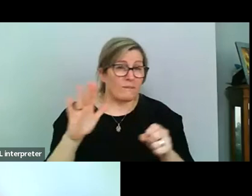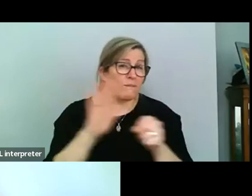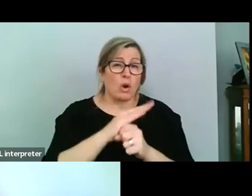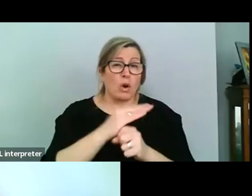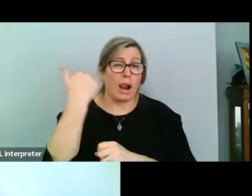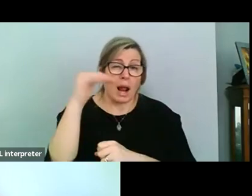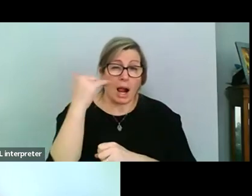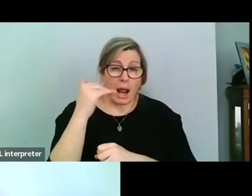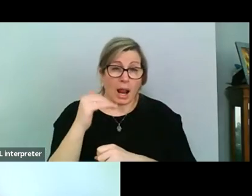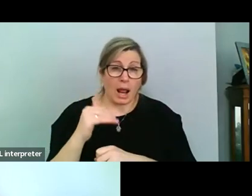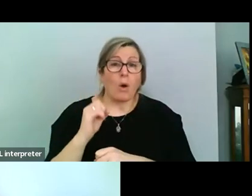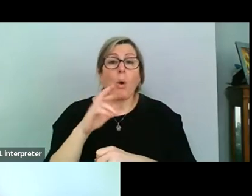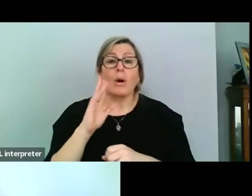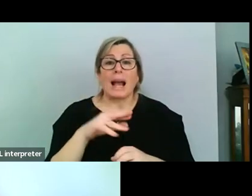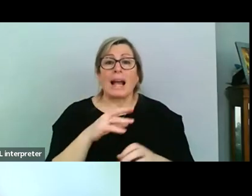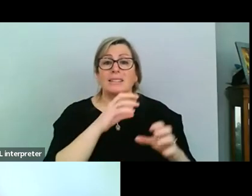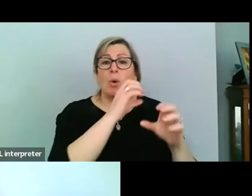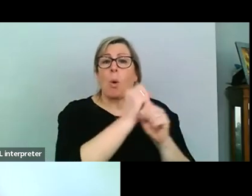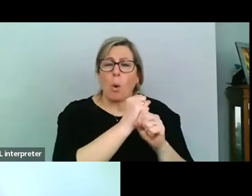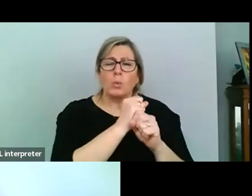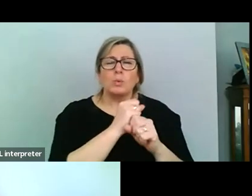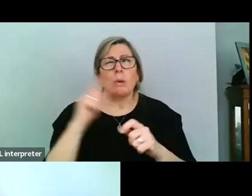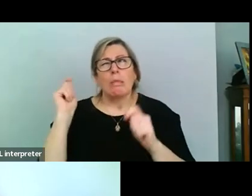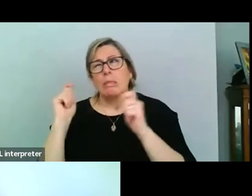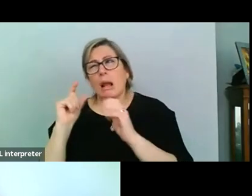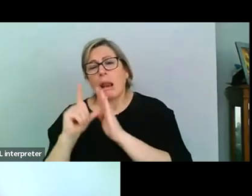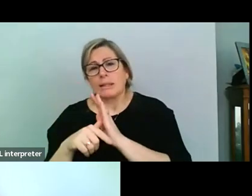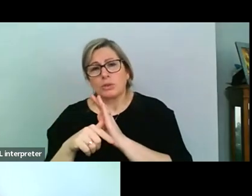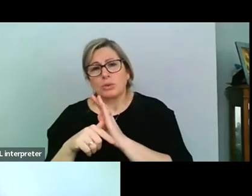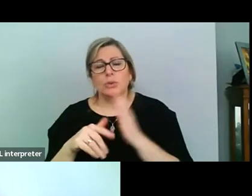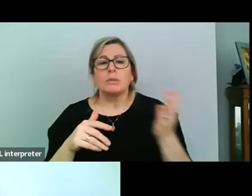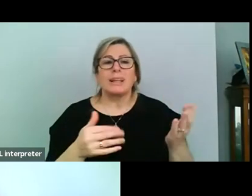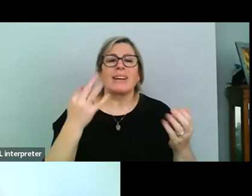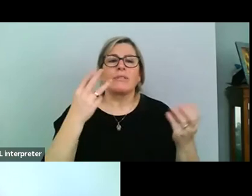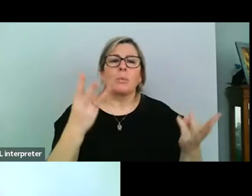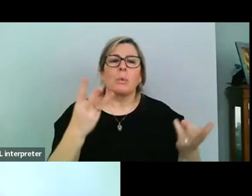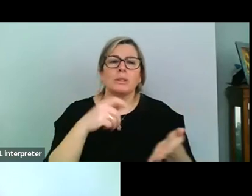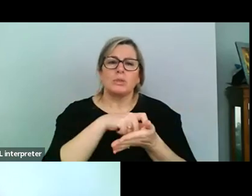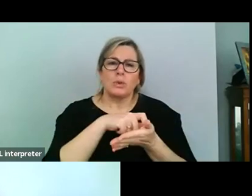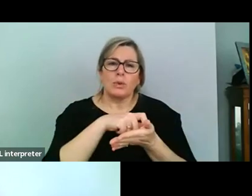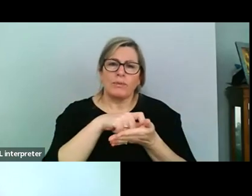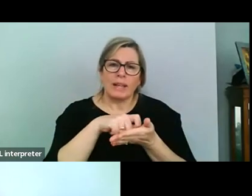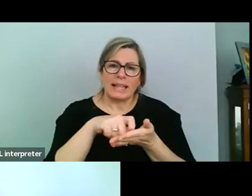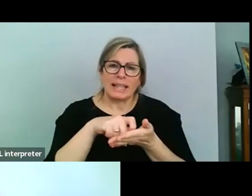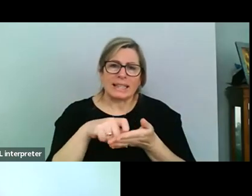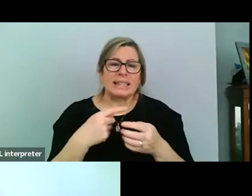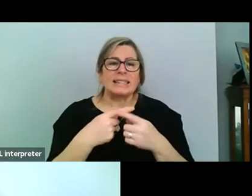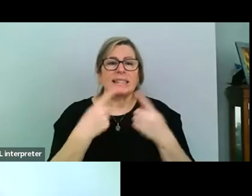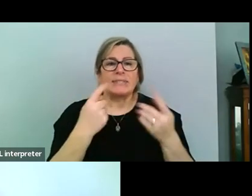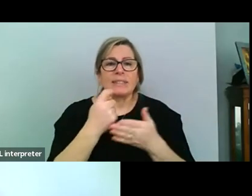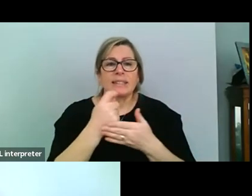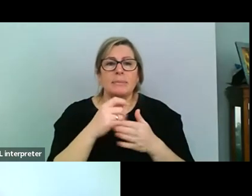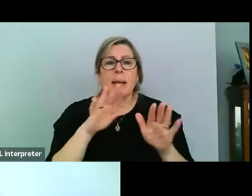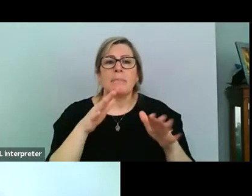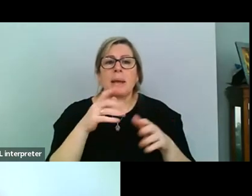completed later? So if you do want to kind of fill it in at different points, the best way probably